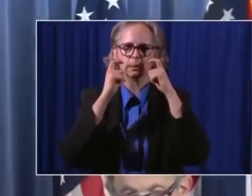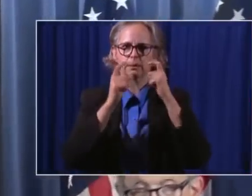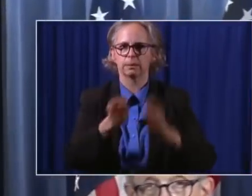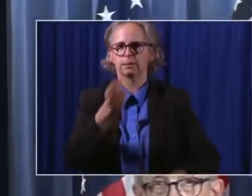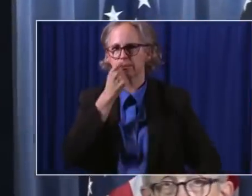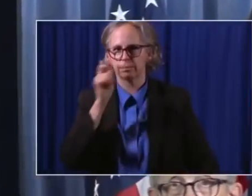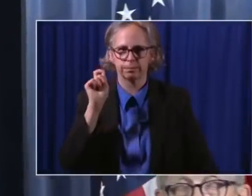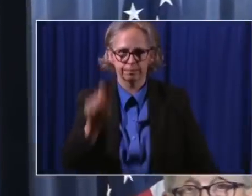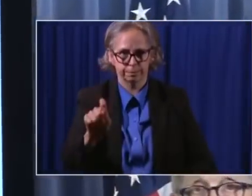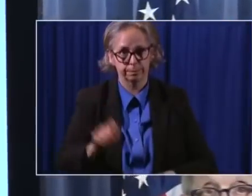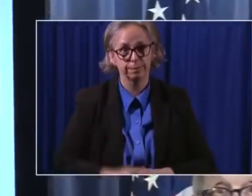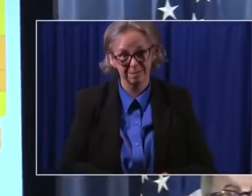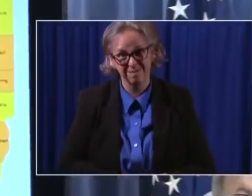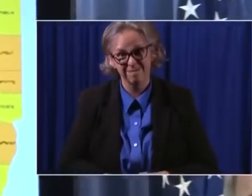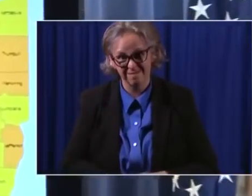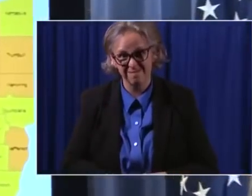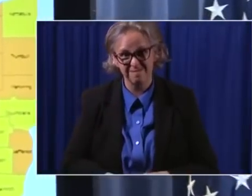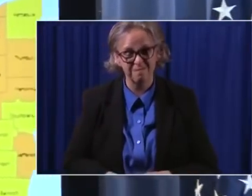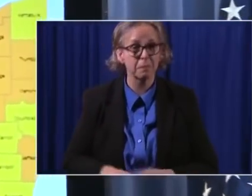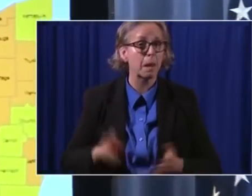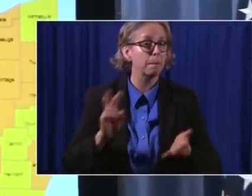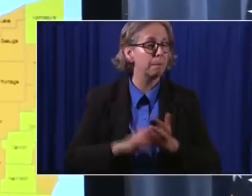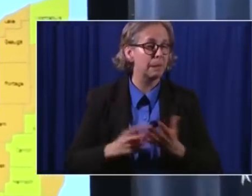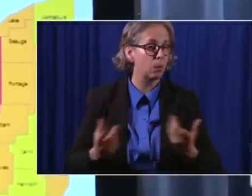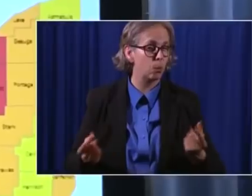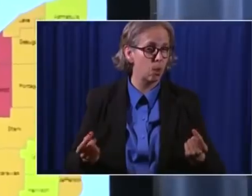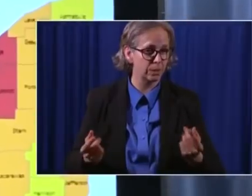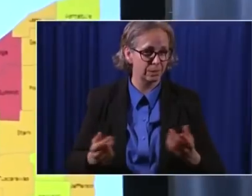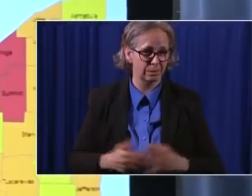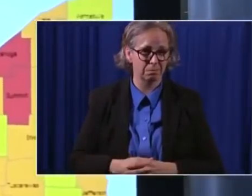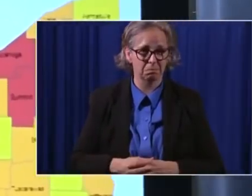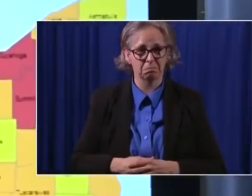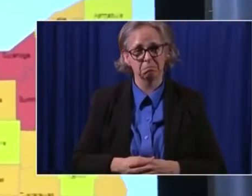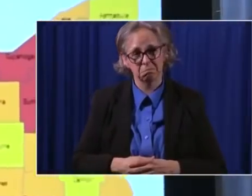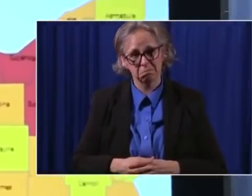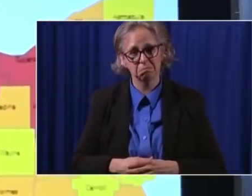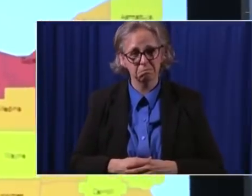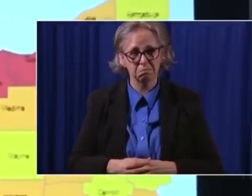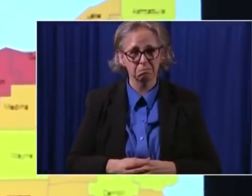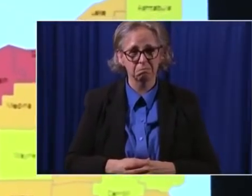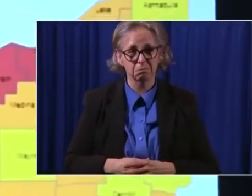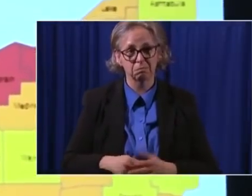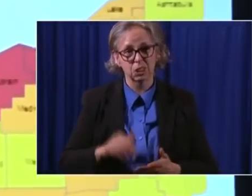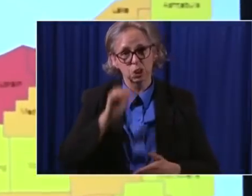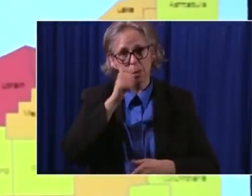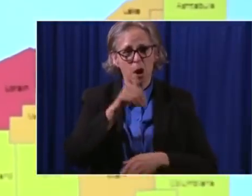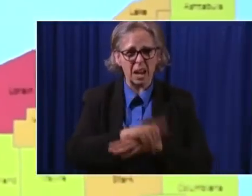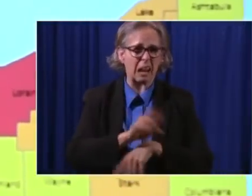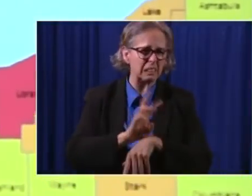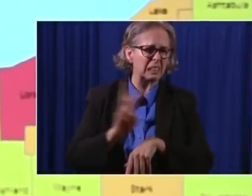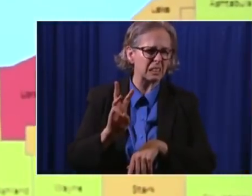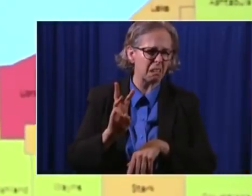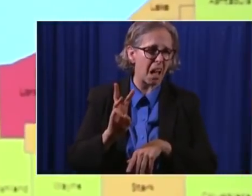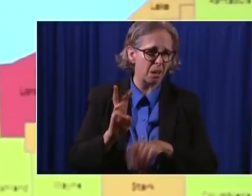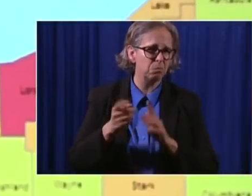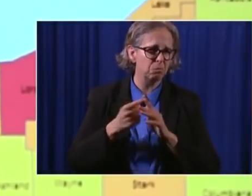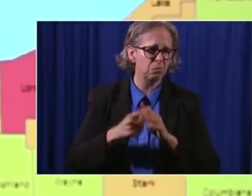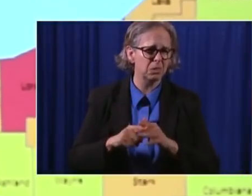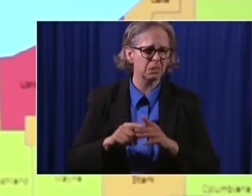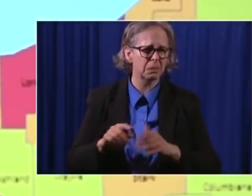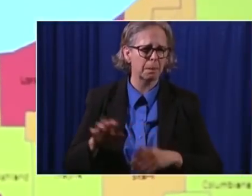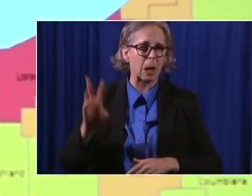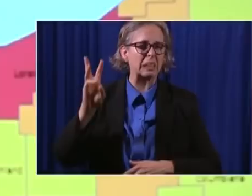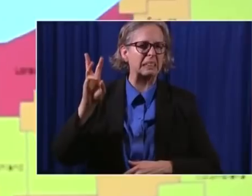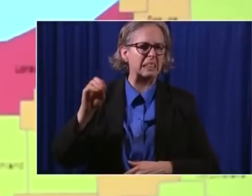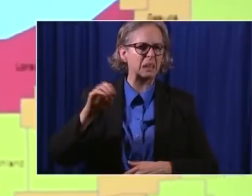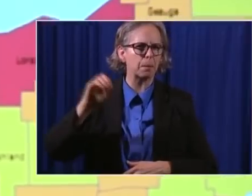That will mean that approximately 60%, as of 6 o'clock tomorrow night, approximately 60% of the population